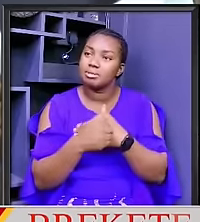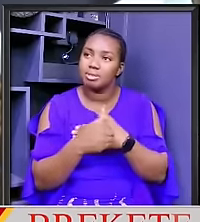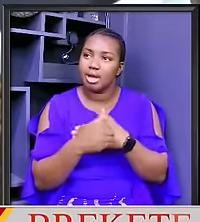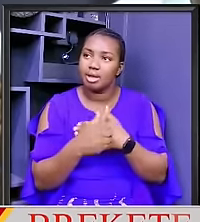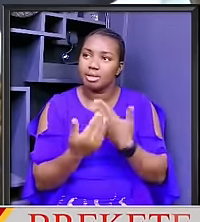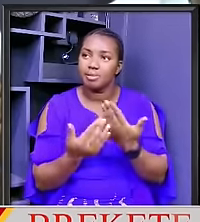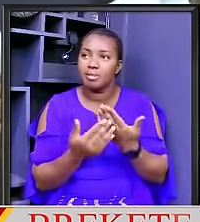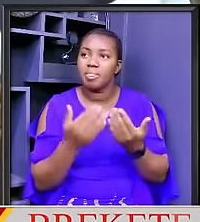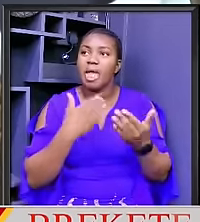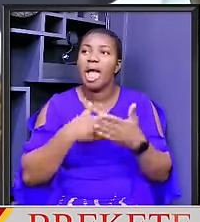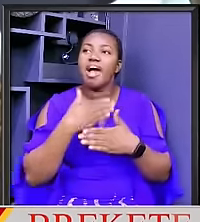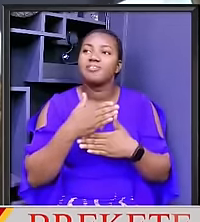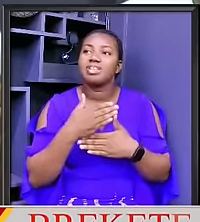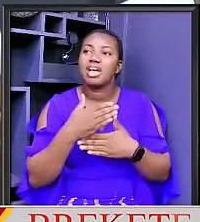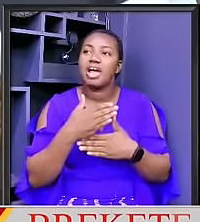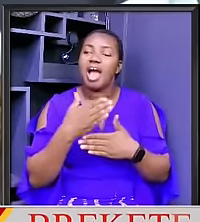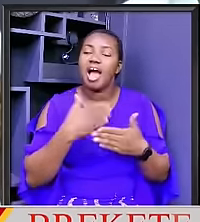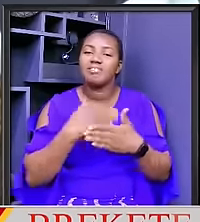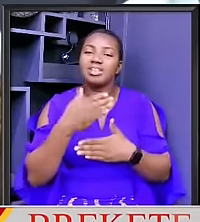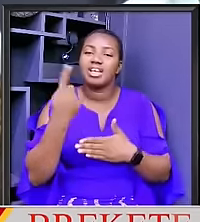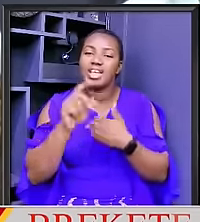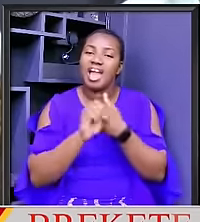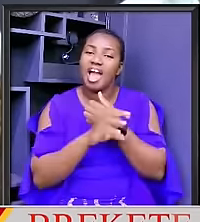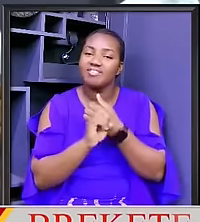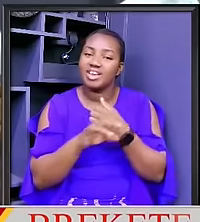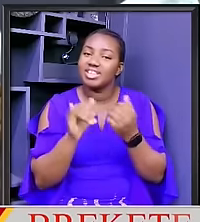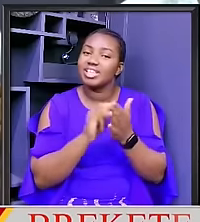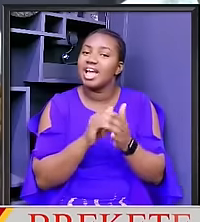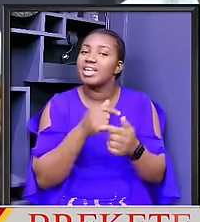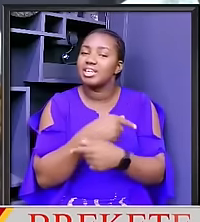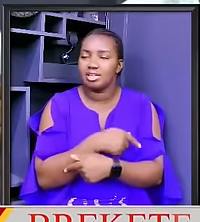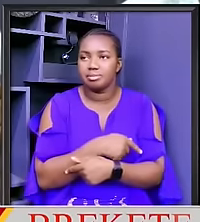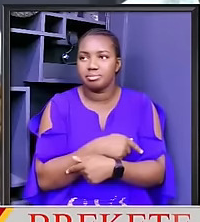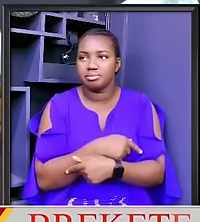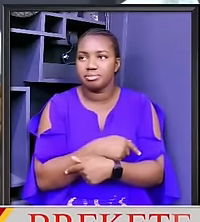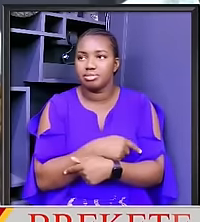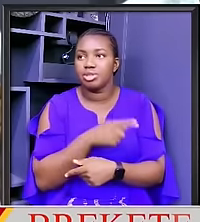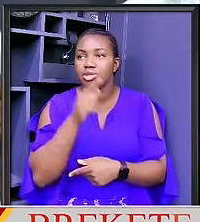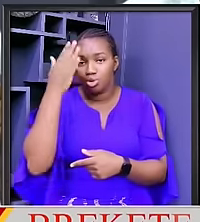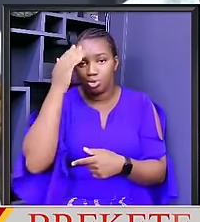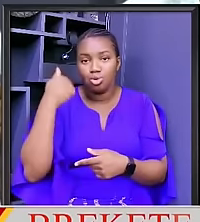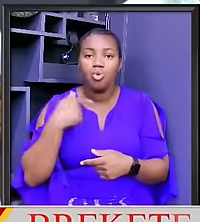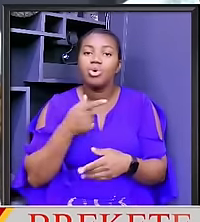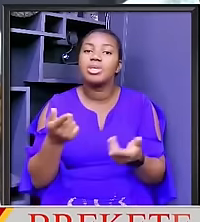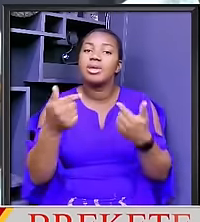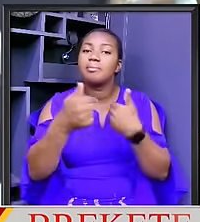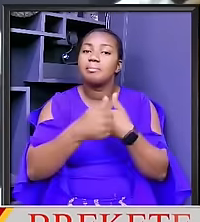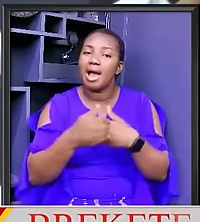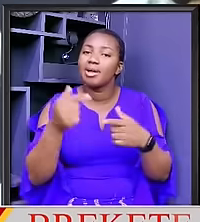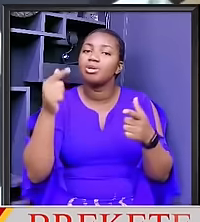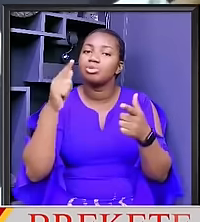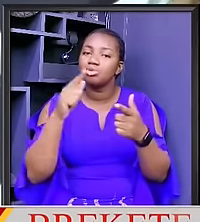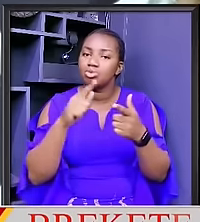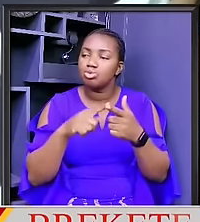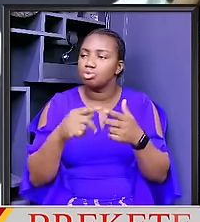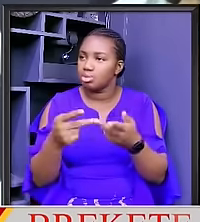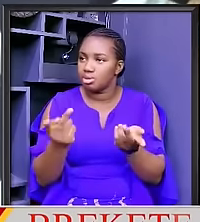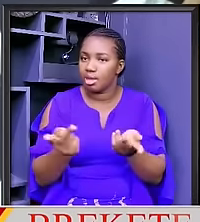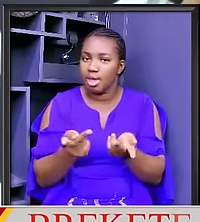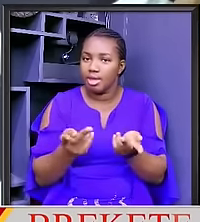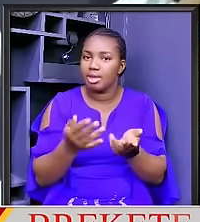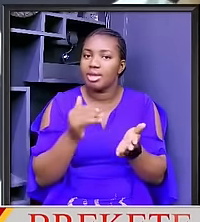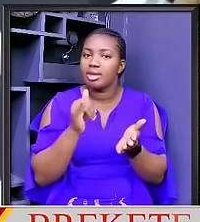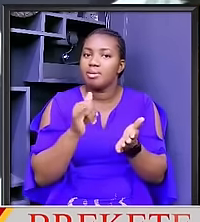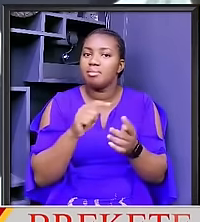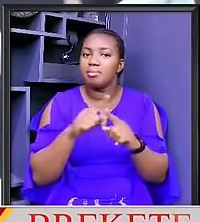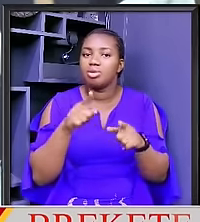me? After the advice that day. So, you know, we came back to studio the next day, but you know,